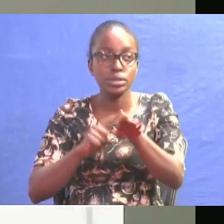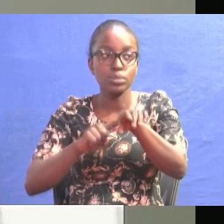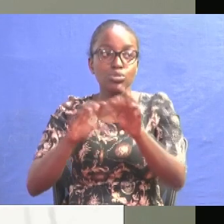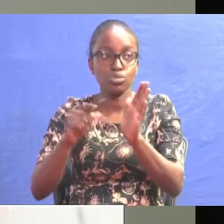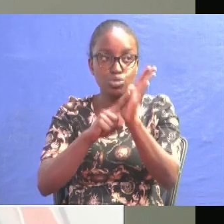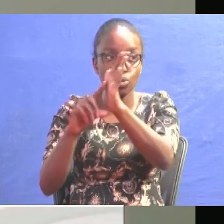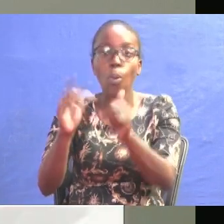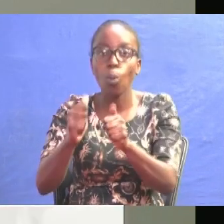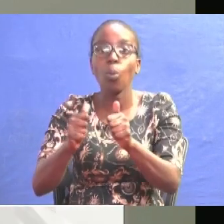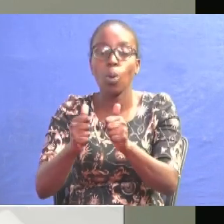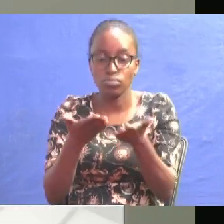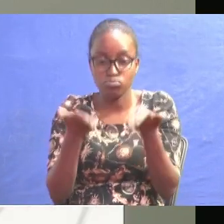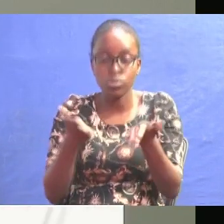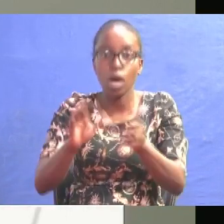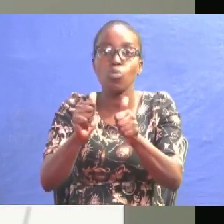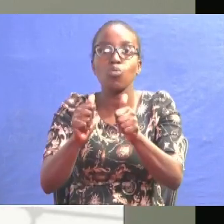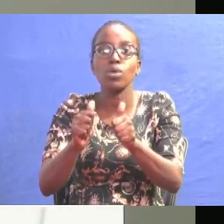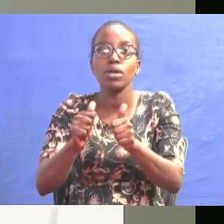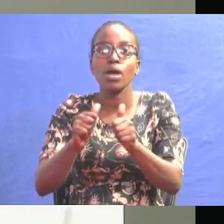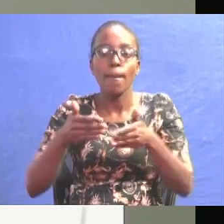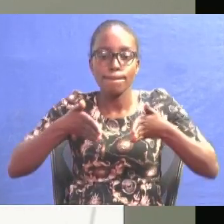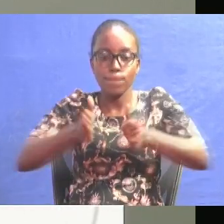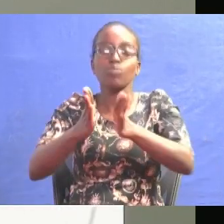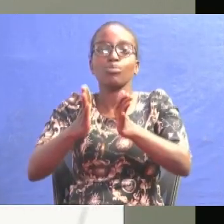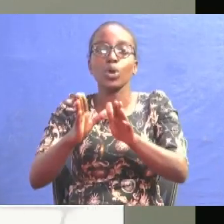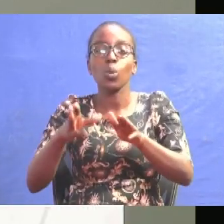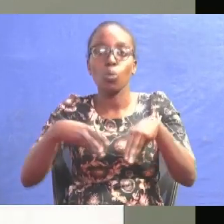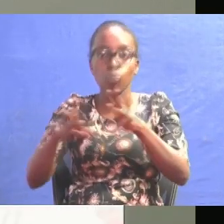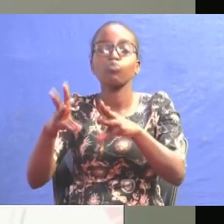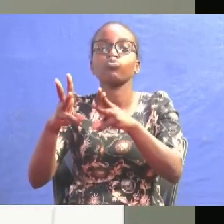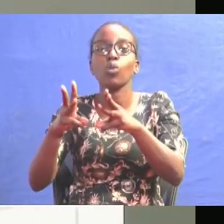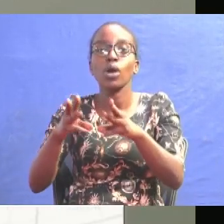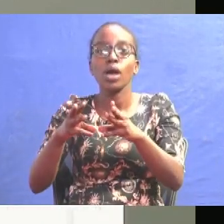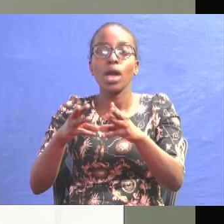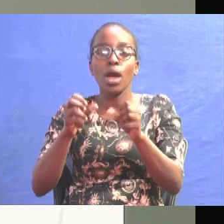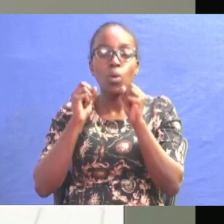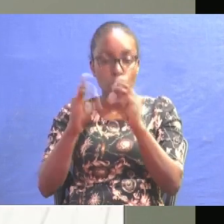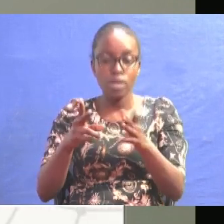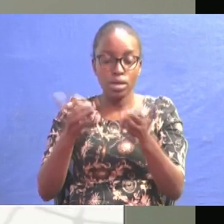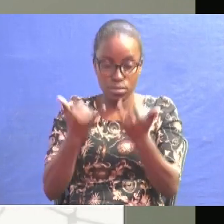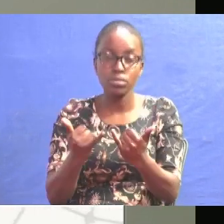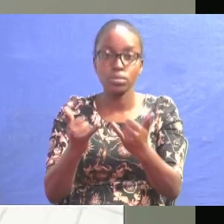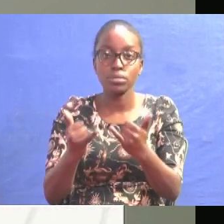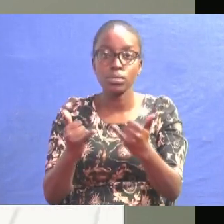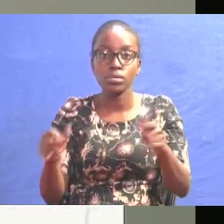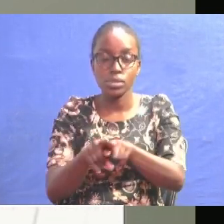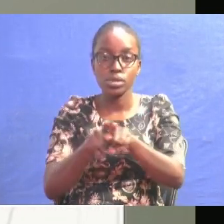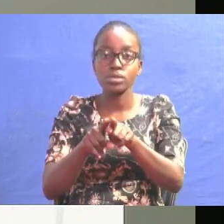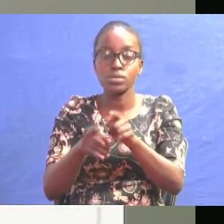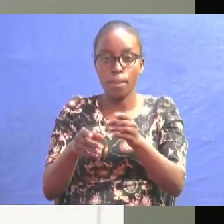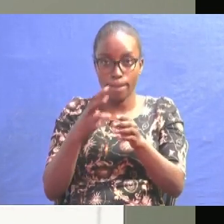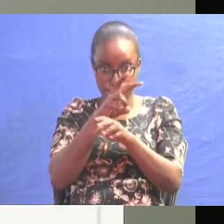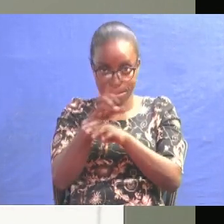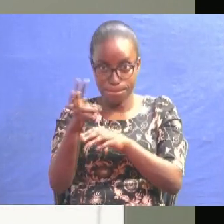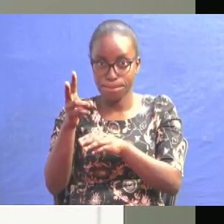that actually it's there in our public domain, that right now all eyes are actually looking back to him to